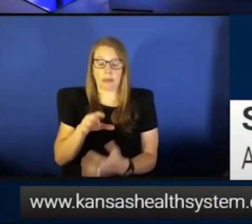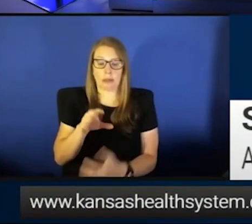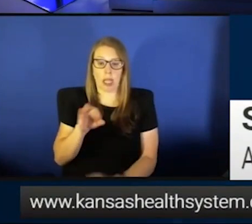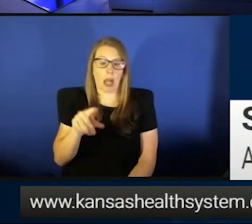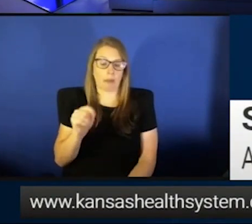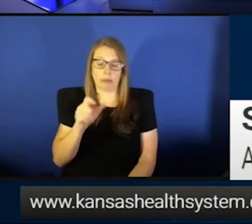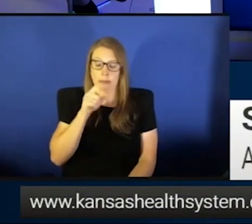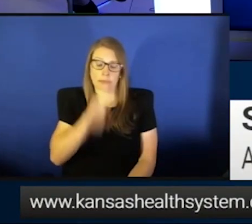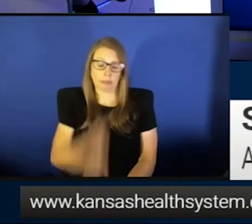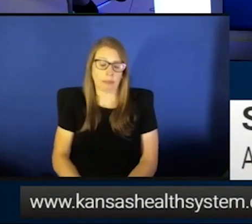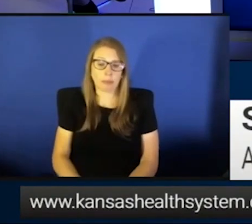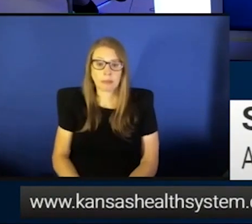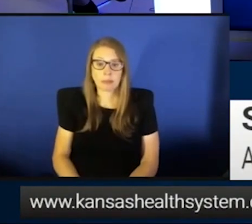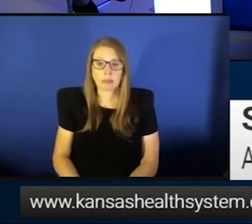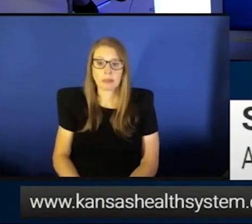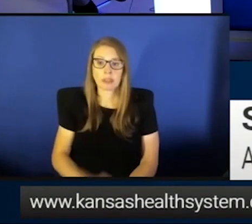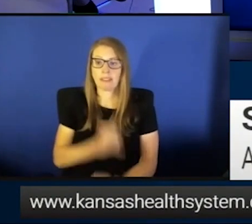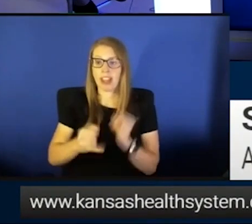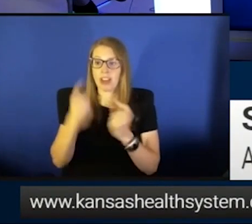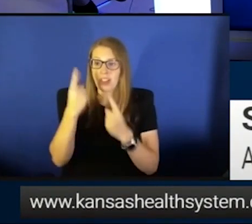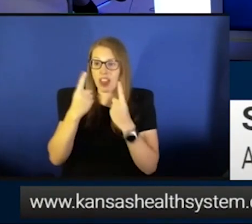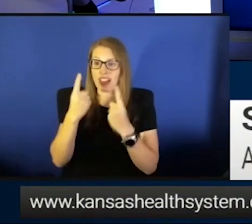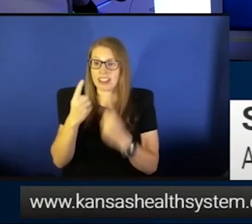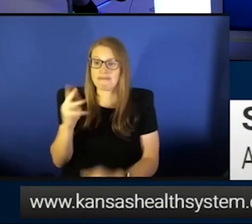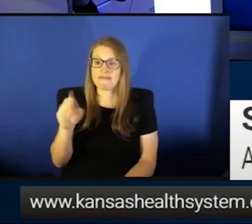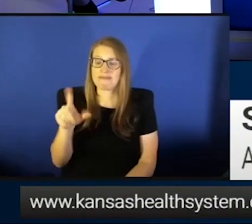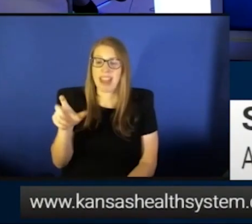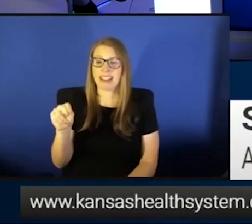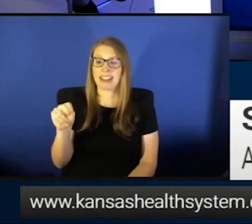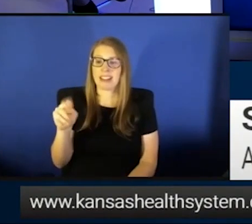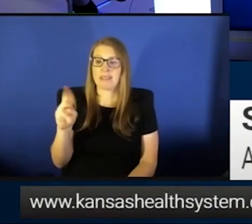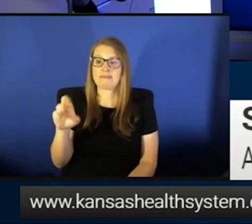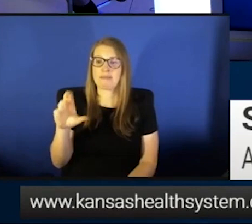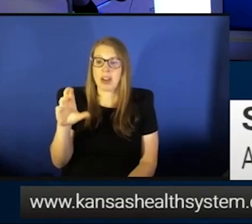Friday. Madeline and Marcy, I'm going to start with you. What do you want folks to know?